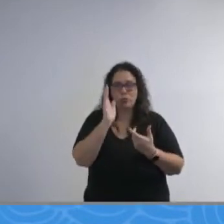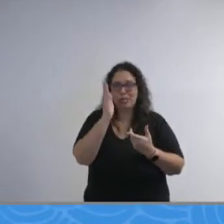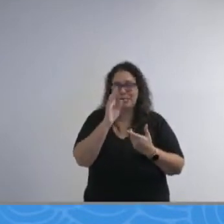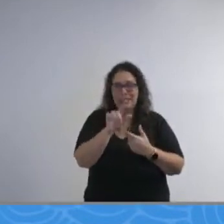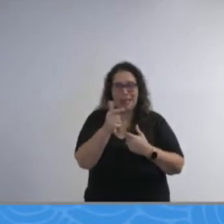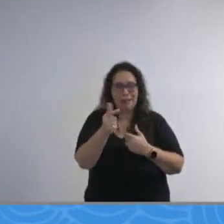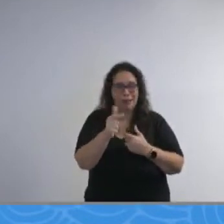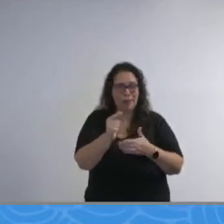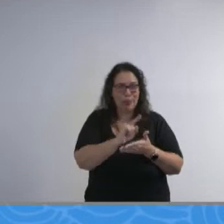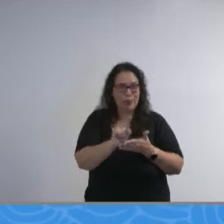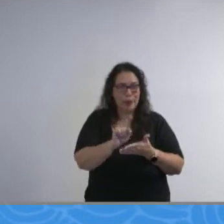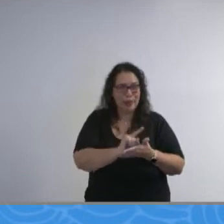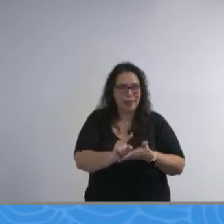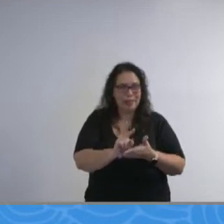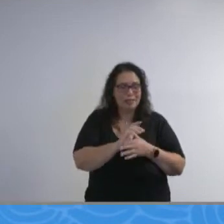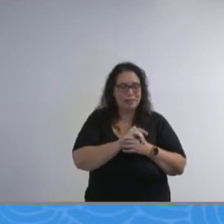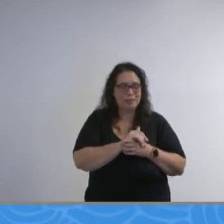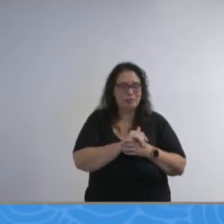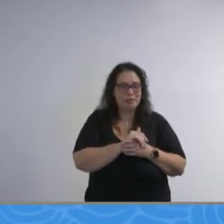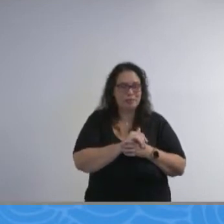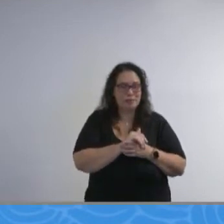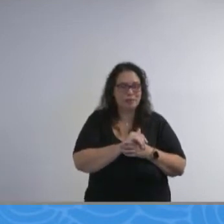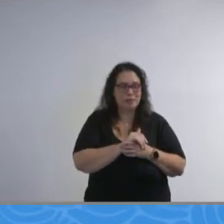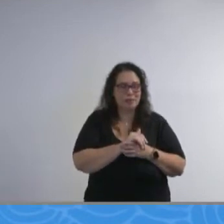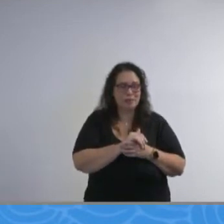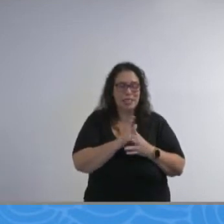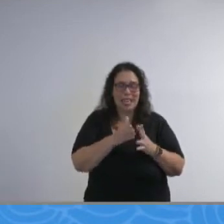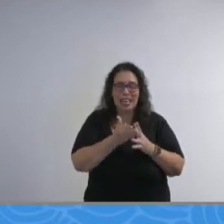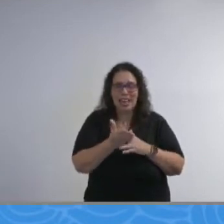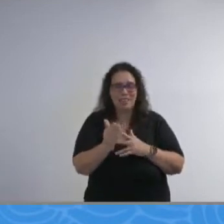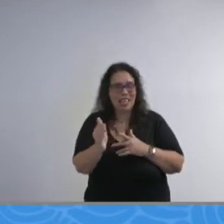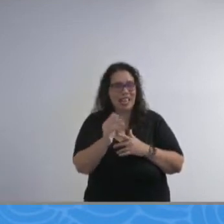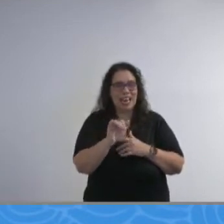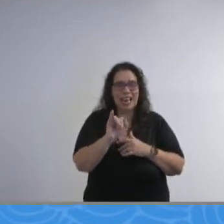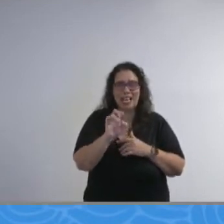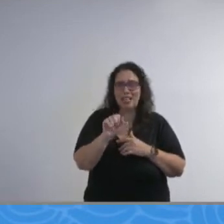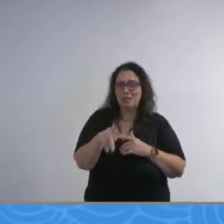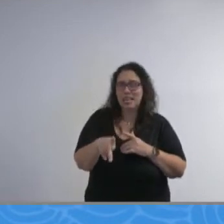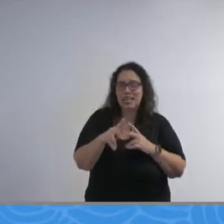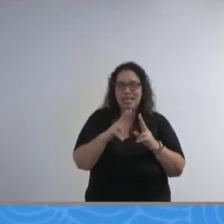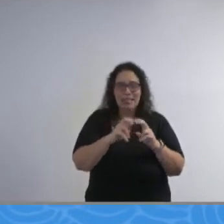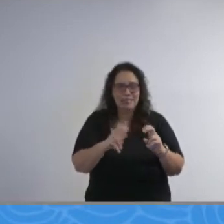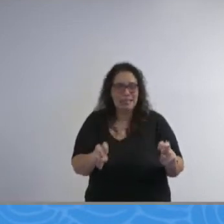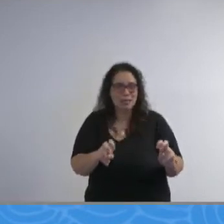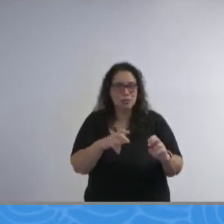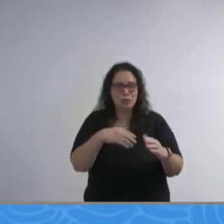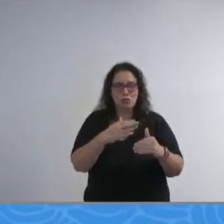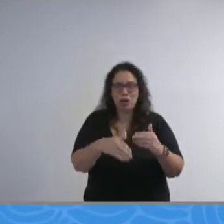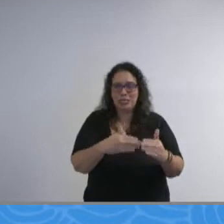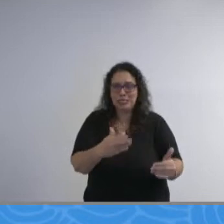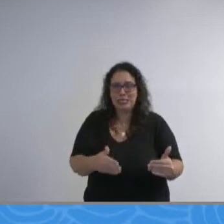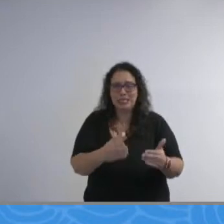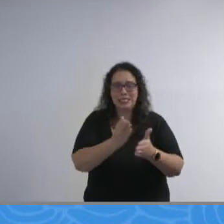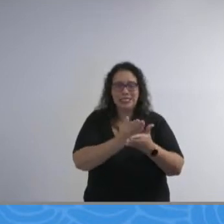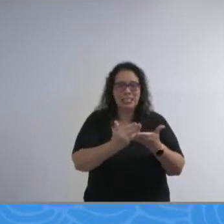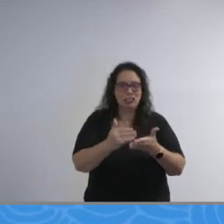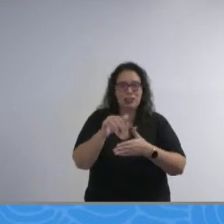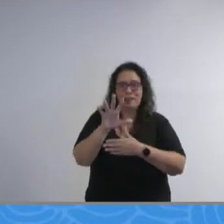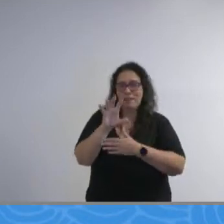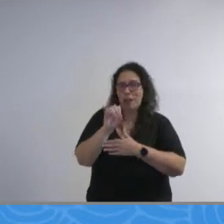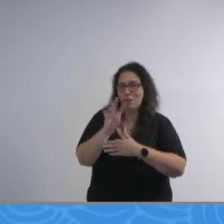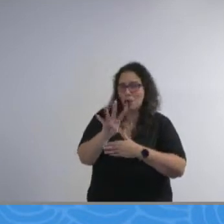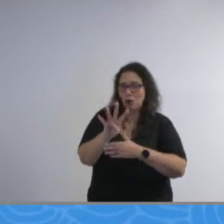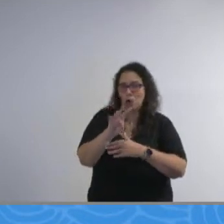other week on from navigating IEPs, the assessment process, Section